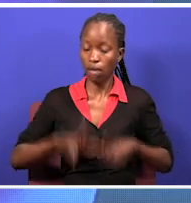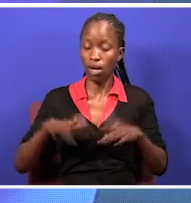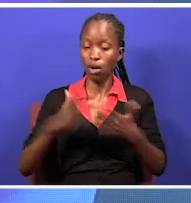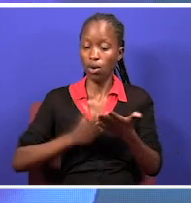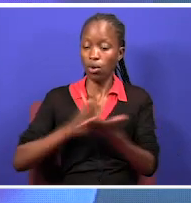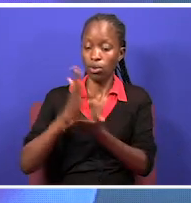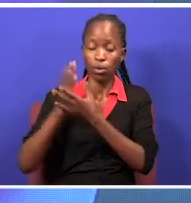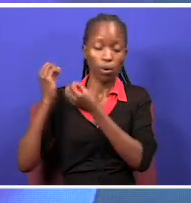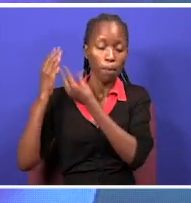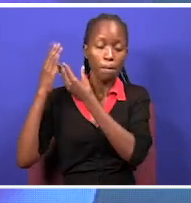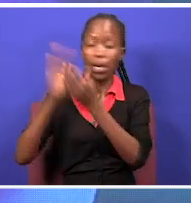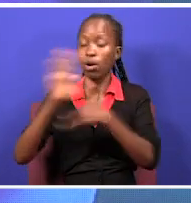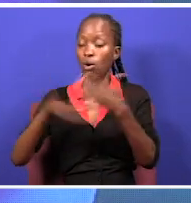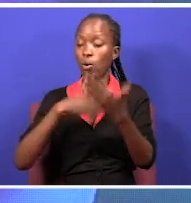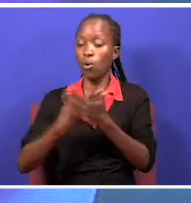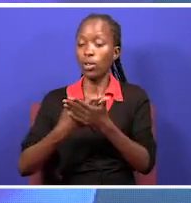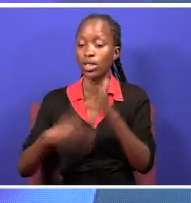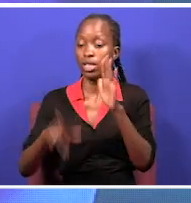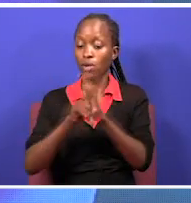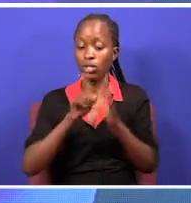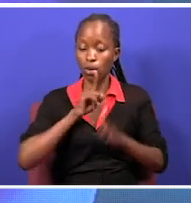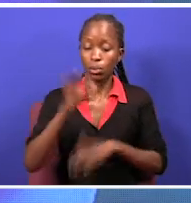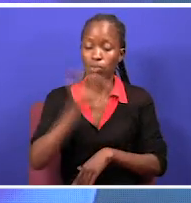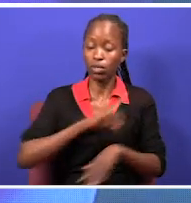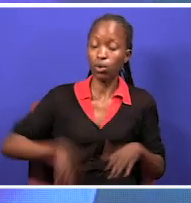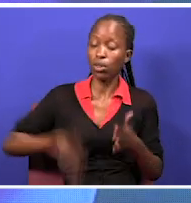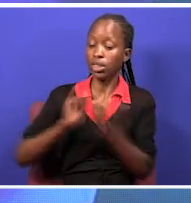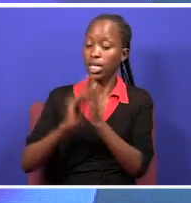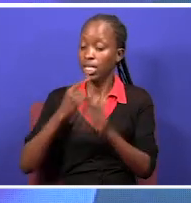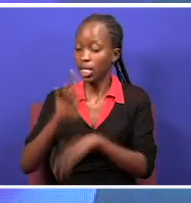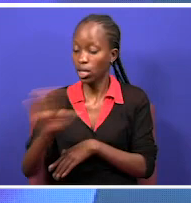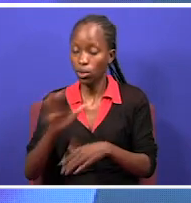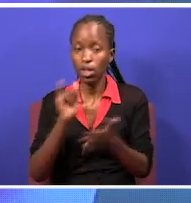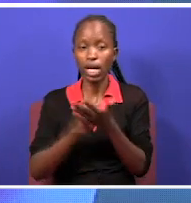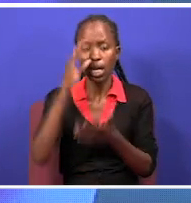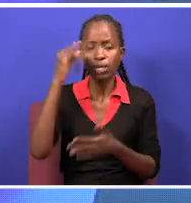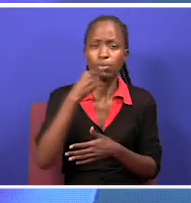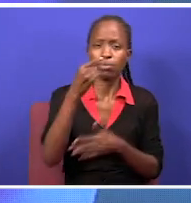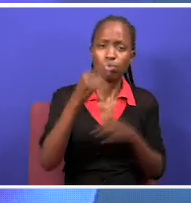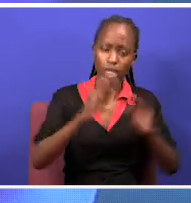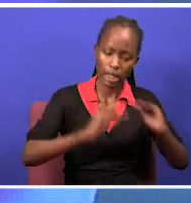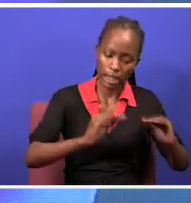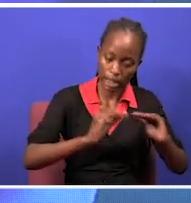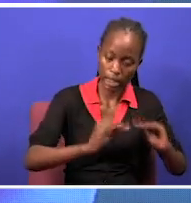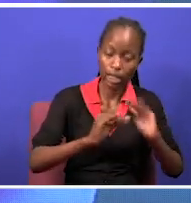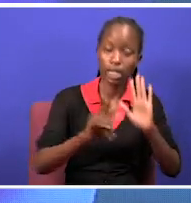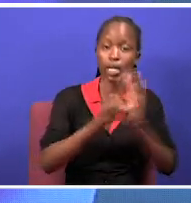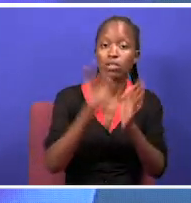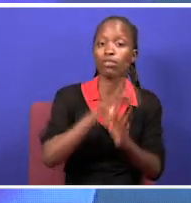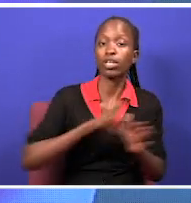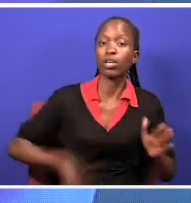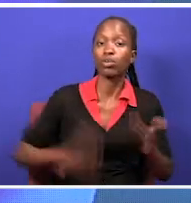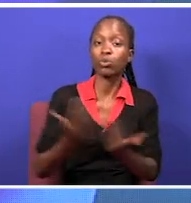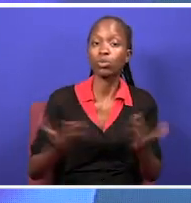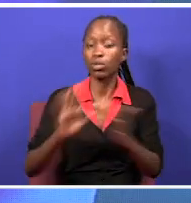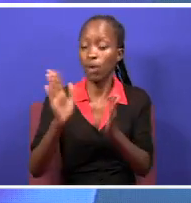his decrees and commands that I give you. What is Moses saying? That teach these things to your children and